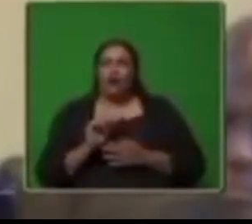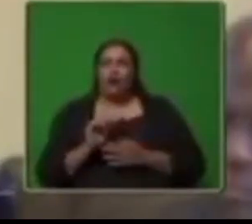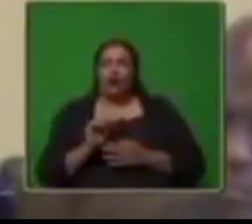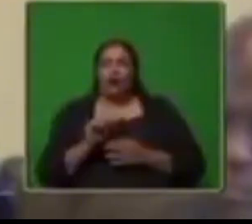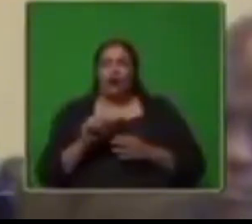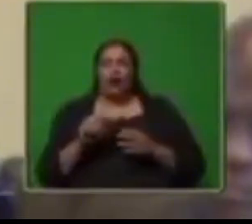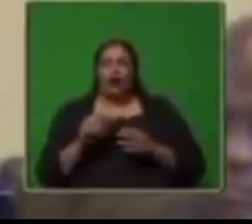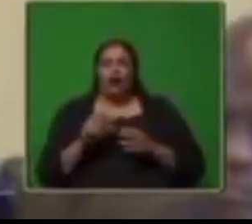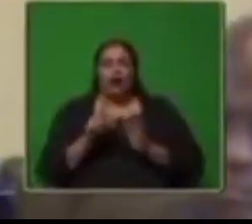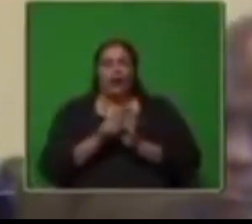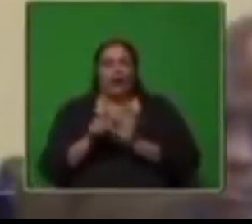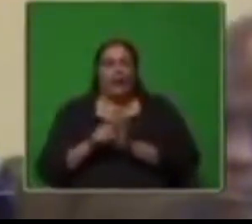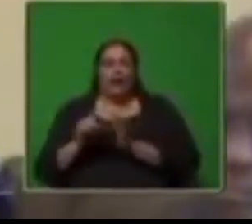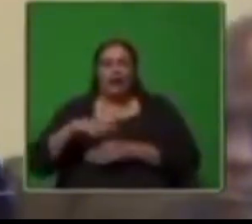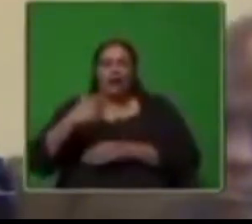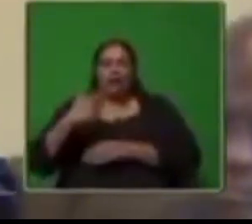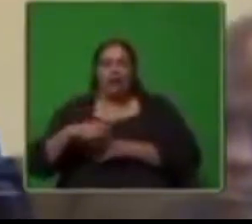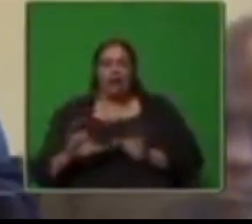Convention